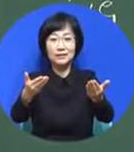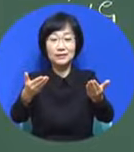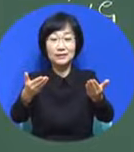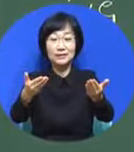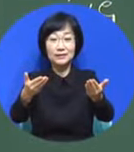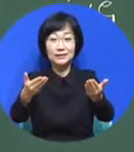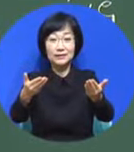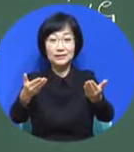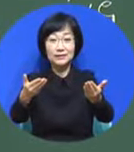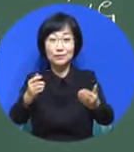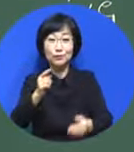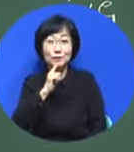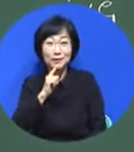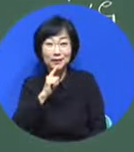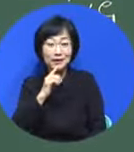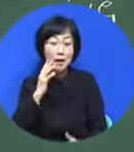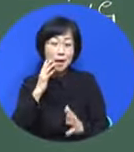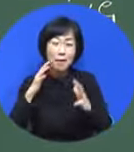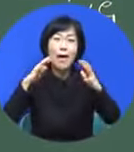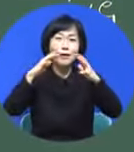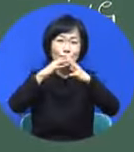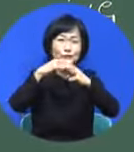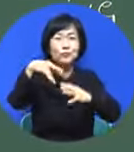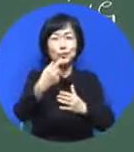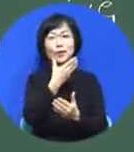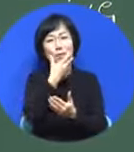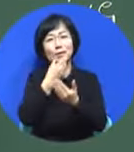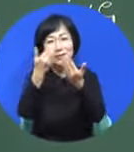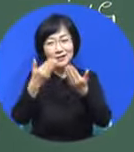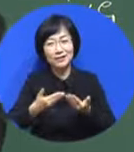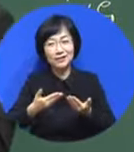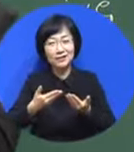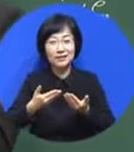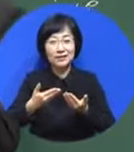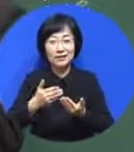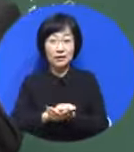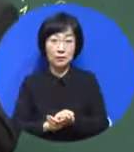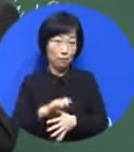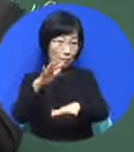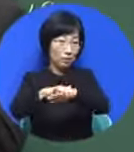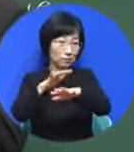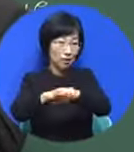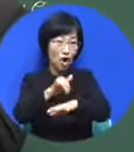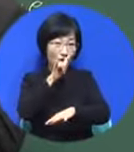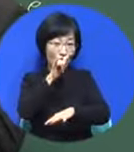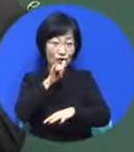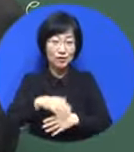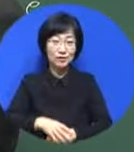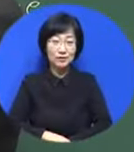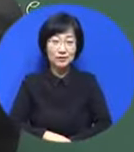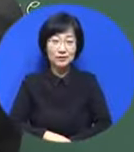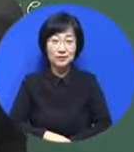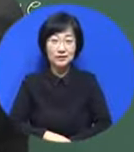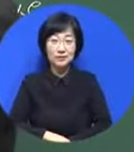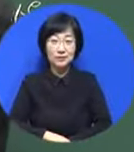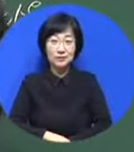well. In other words, even the cabbage was blessed. Because that's part of the field.